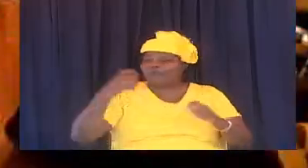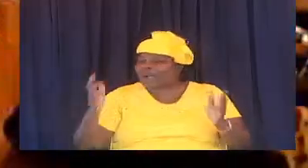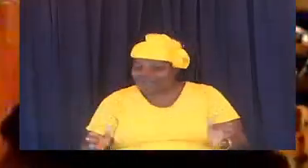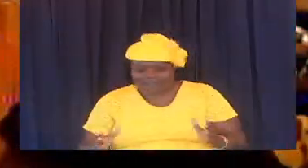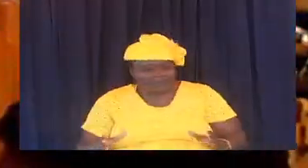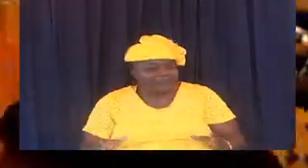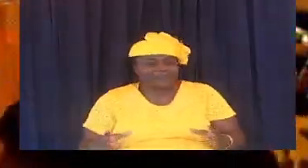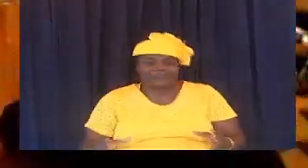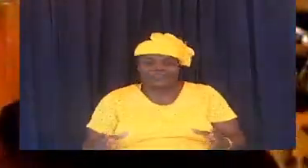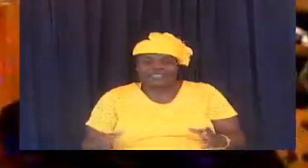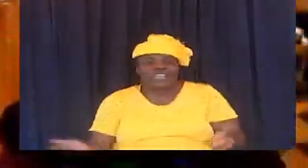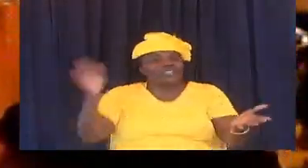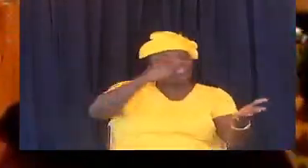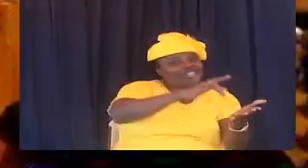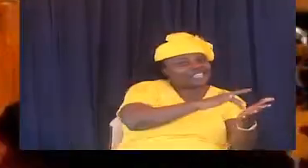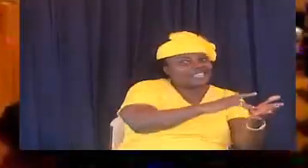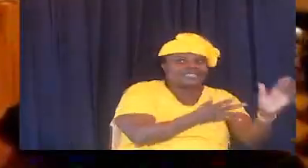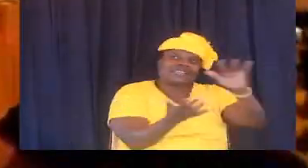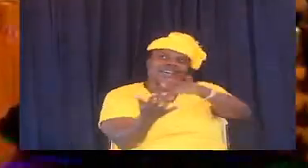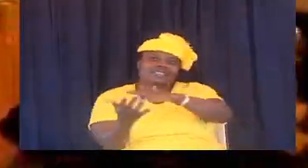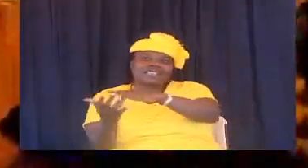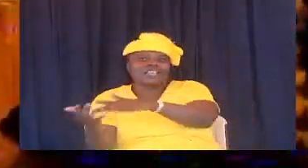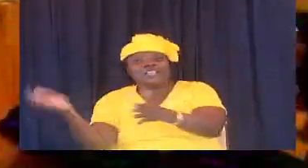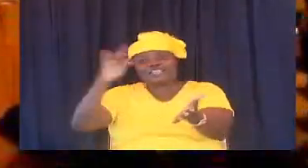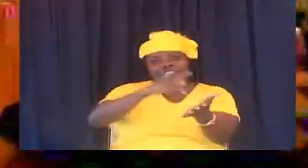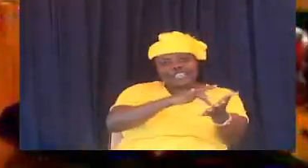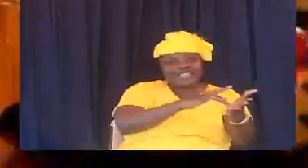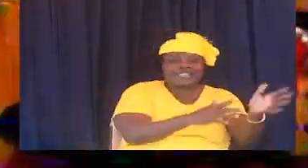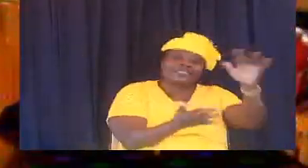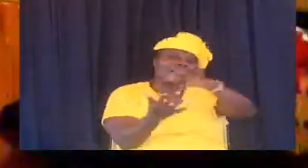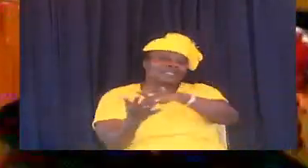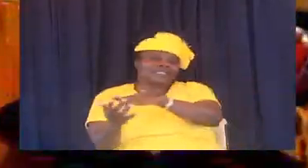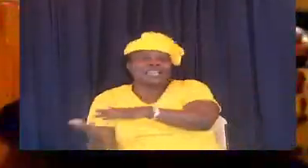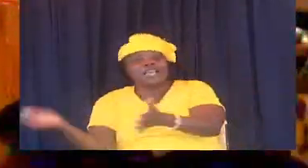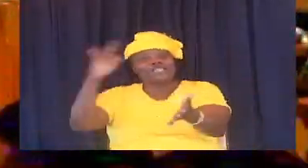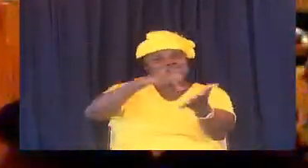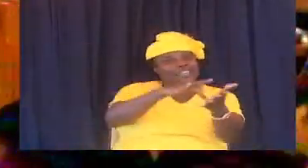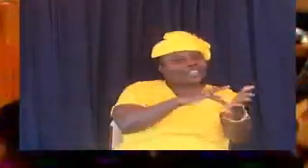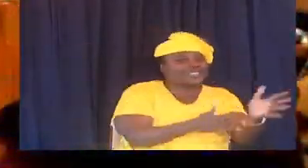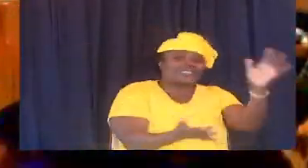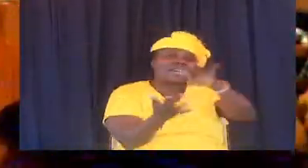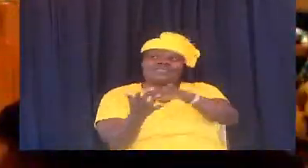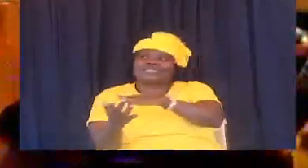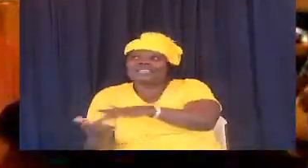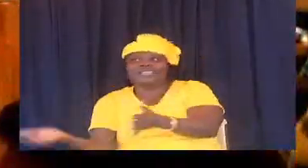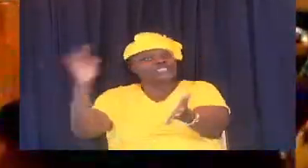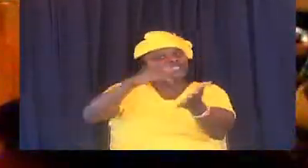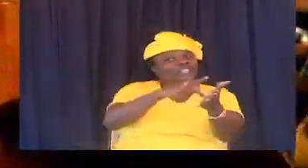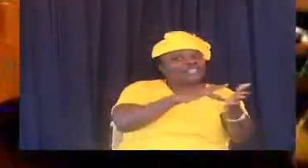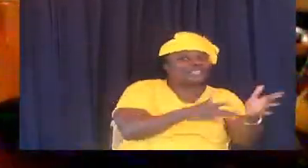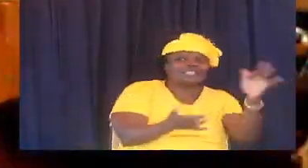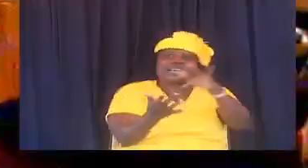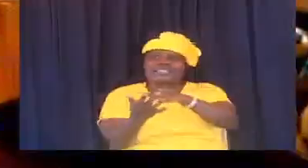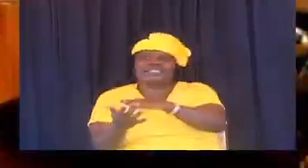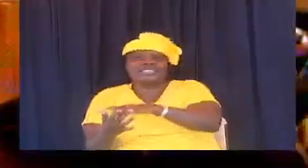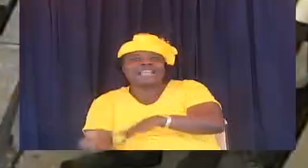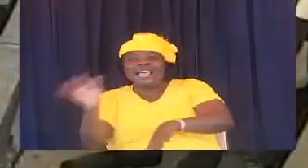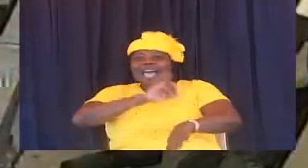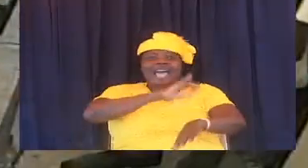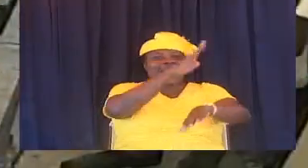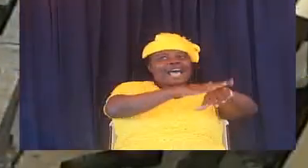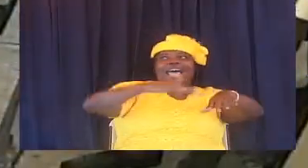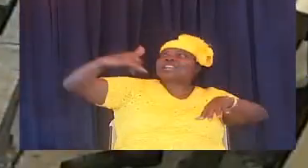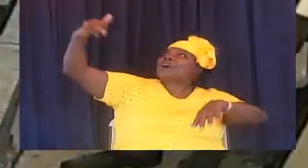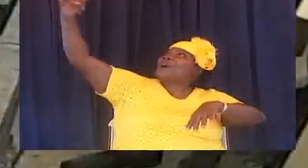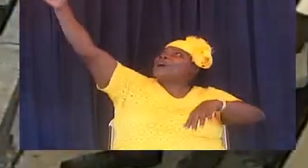my rock. Satan, Satan, Satan, Satan, Jesus, I